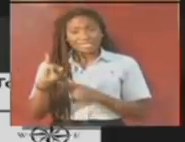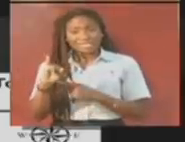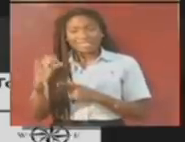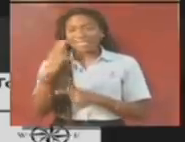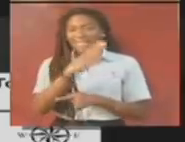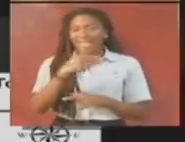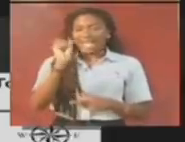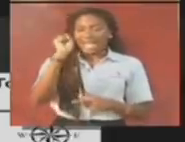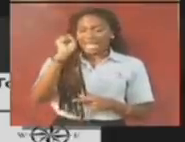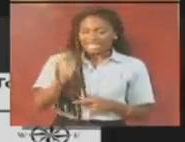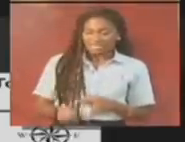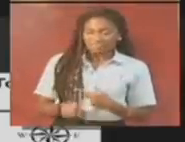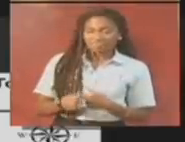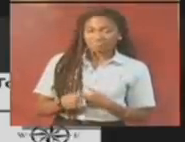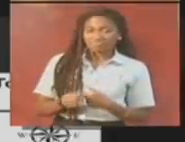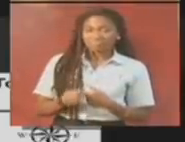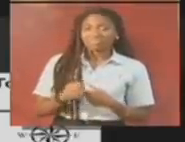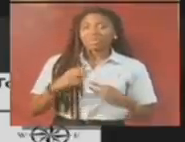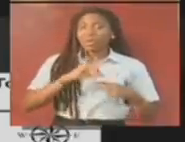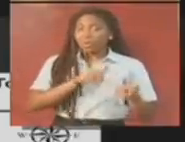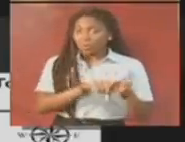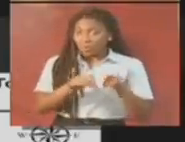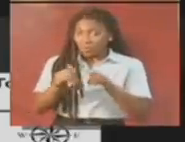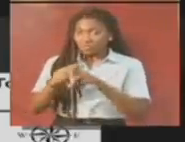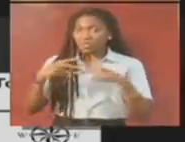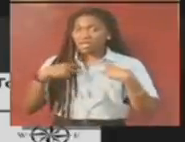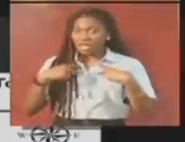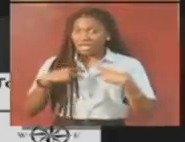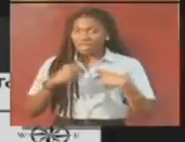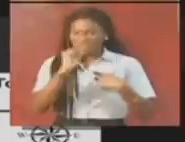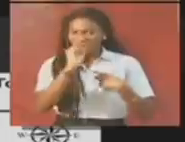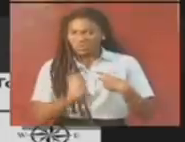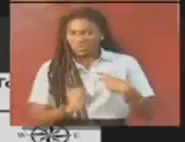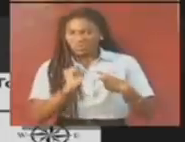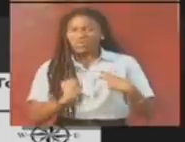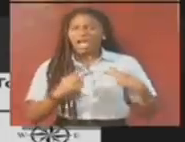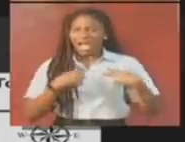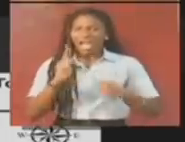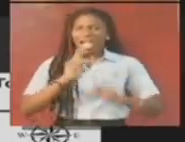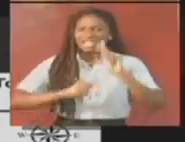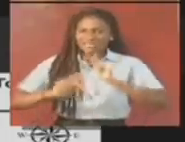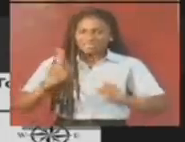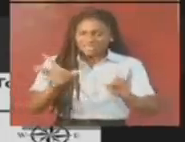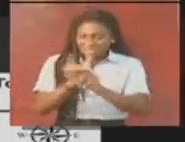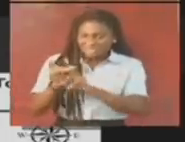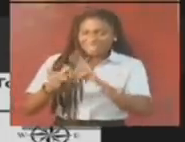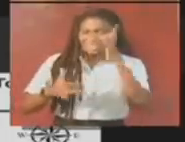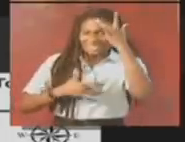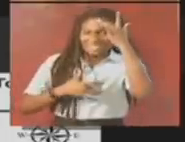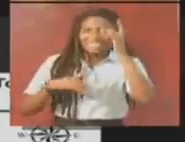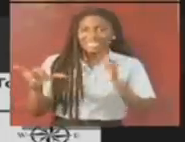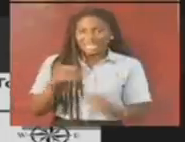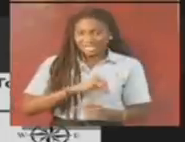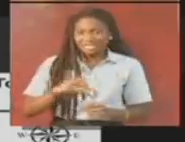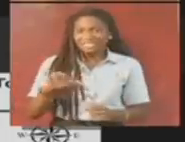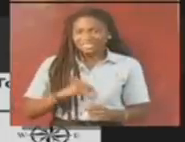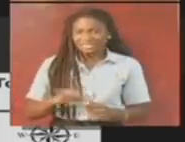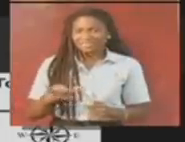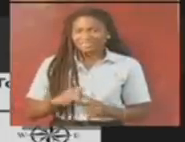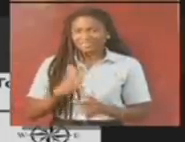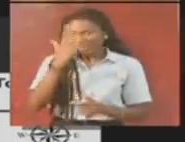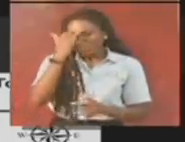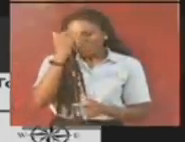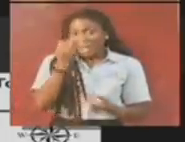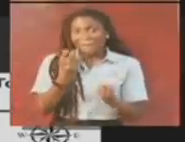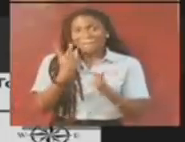scattered, where there are cases, but of course a few of those areas are scattered along those counties which record high number of cases as